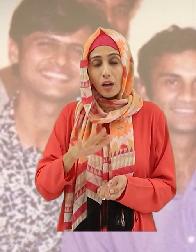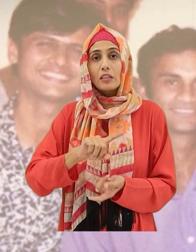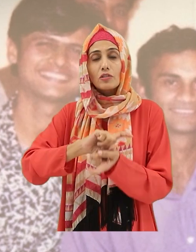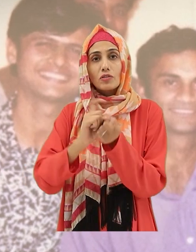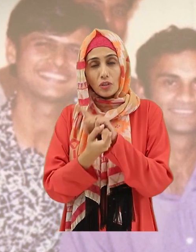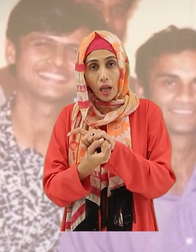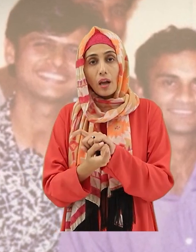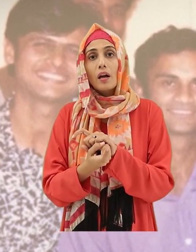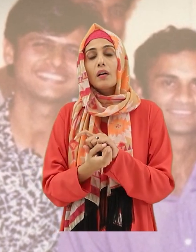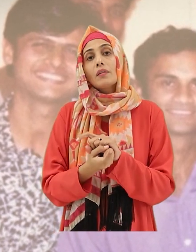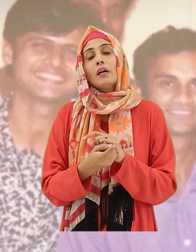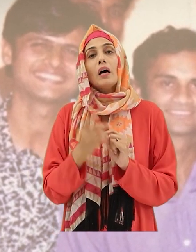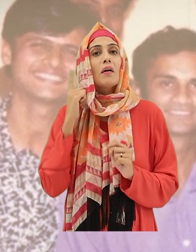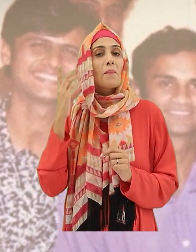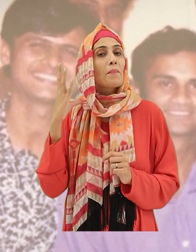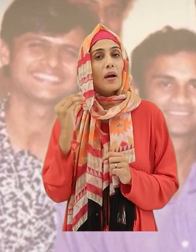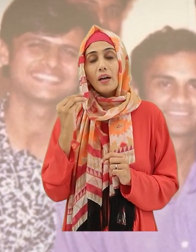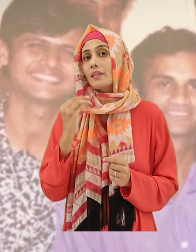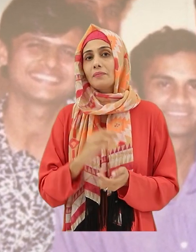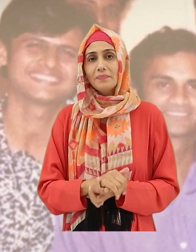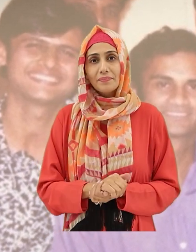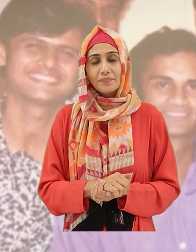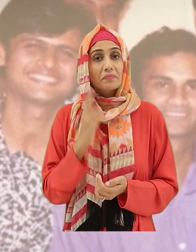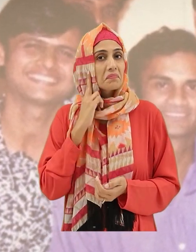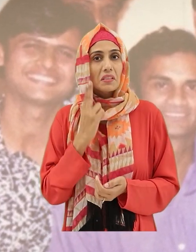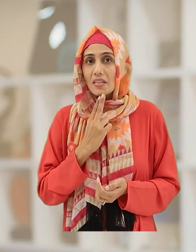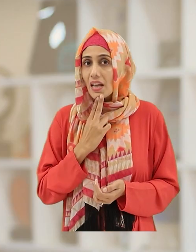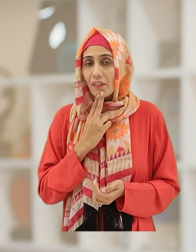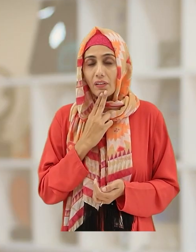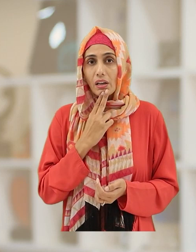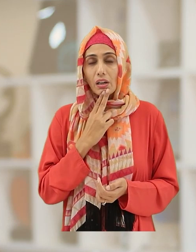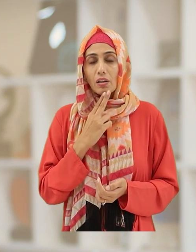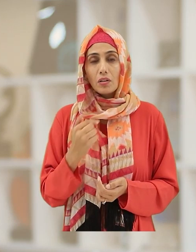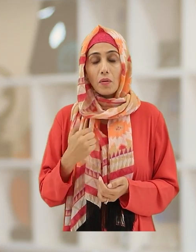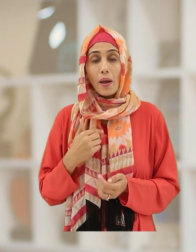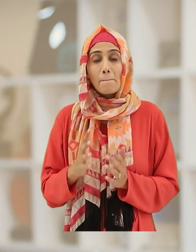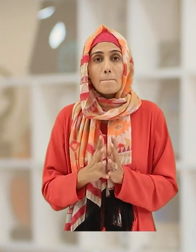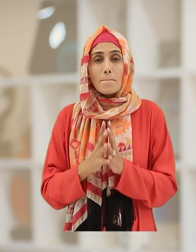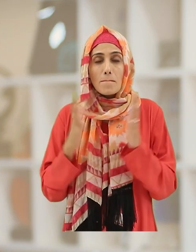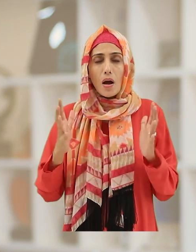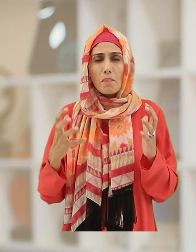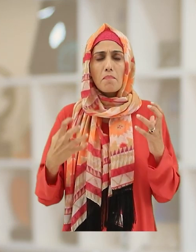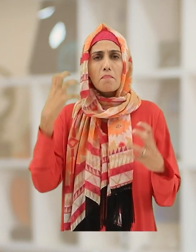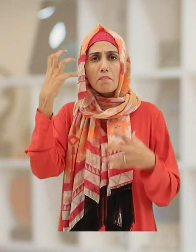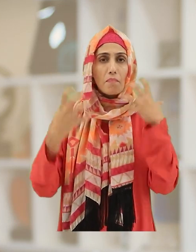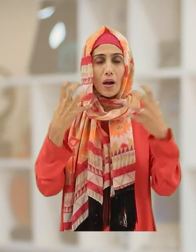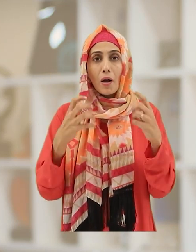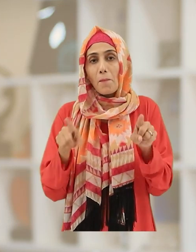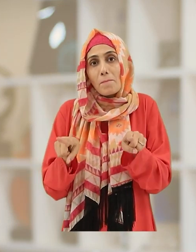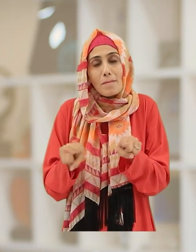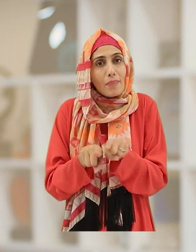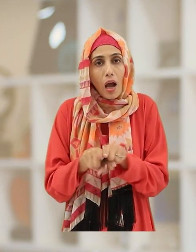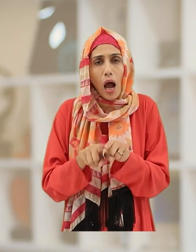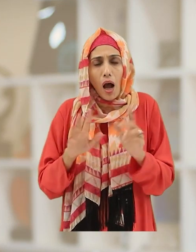baby, which left him deafened. And that was a huge